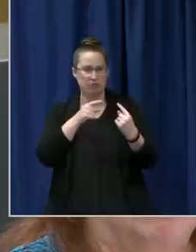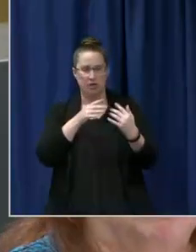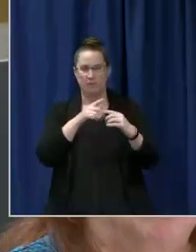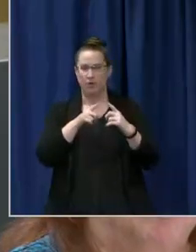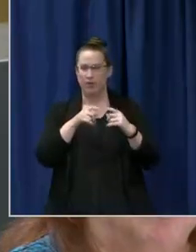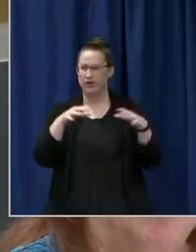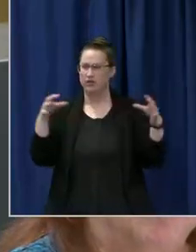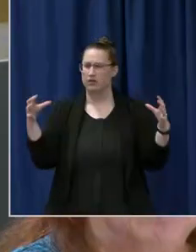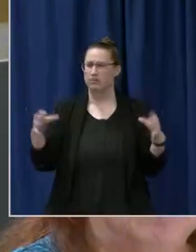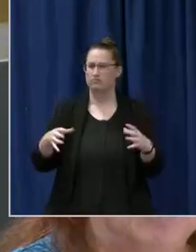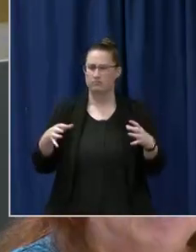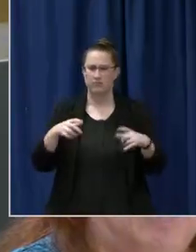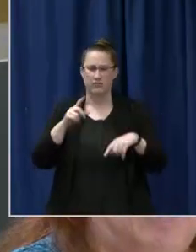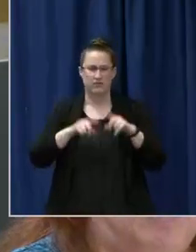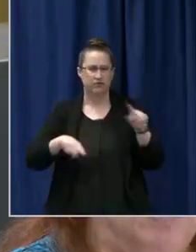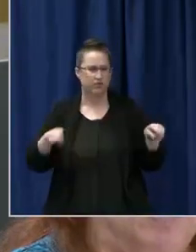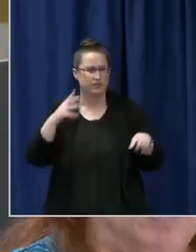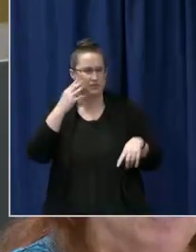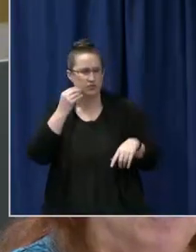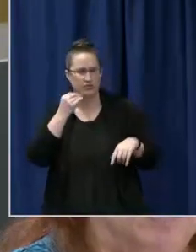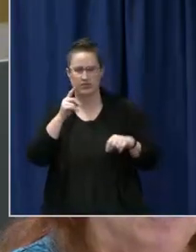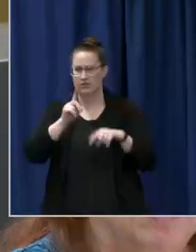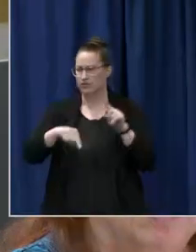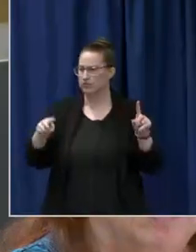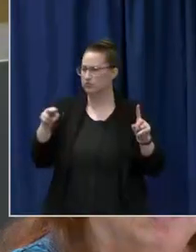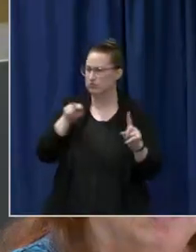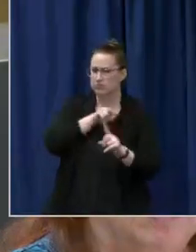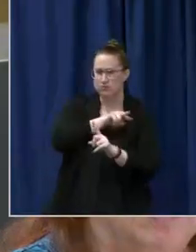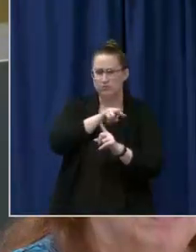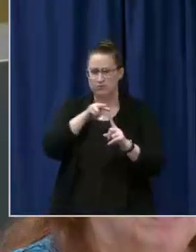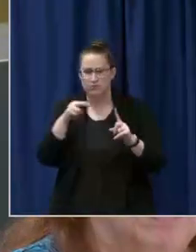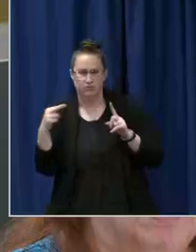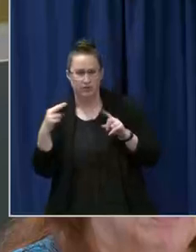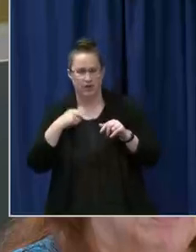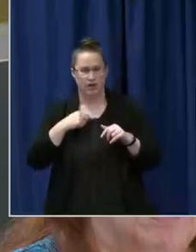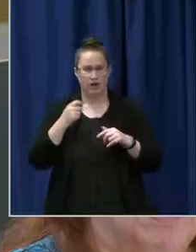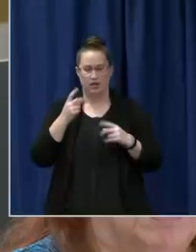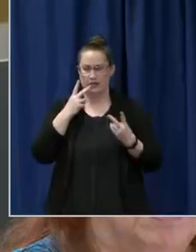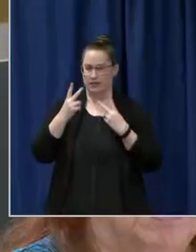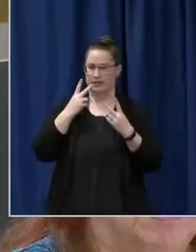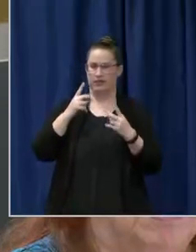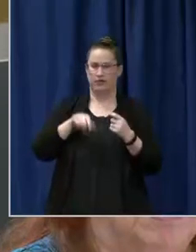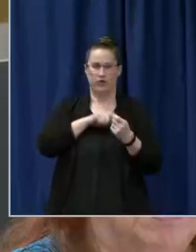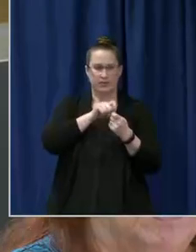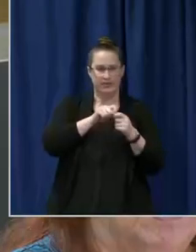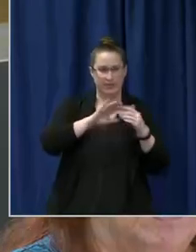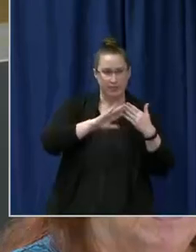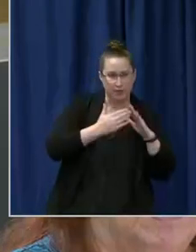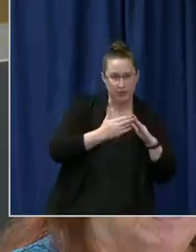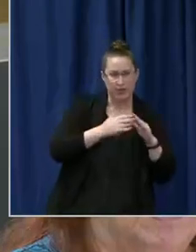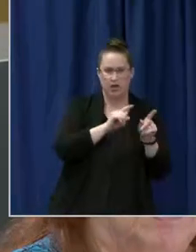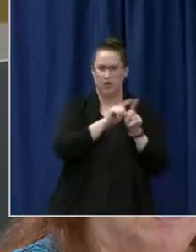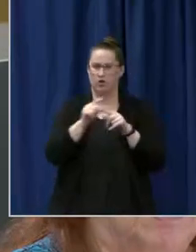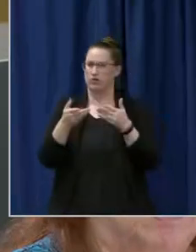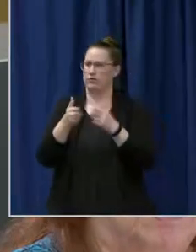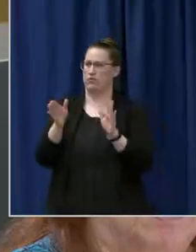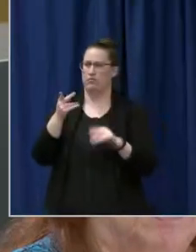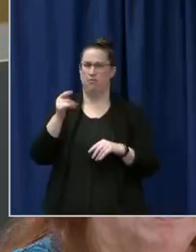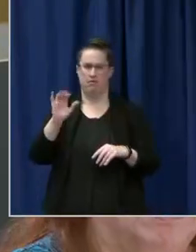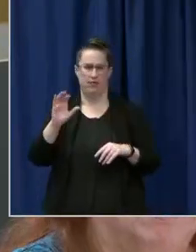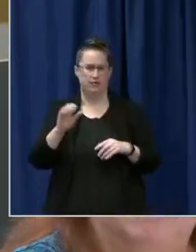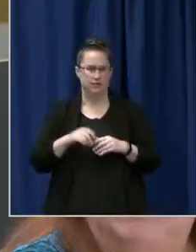with such diverse perspectives and really get something done, both for these specific communities, but also for the public generally.